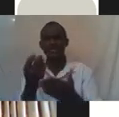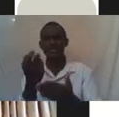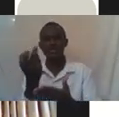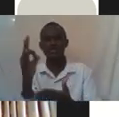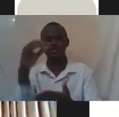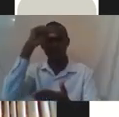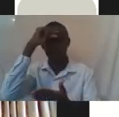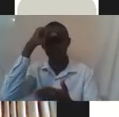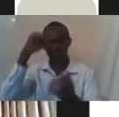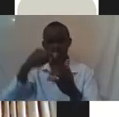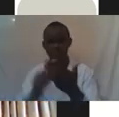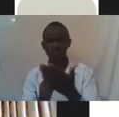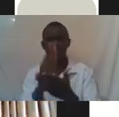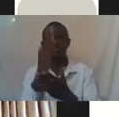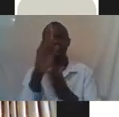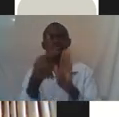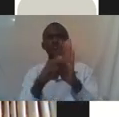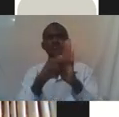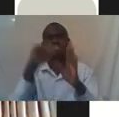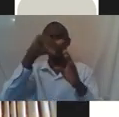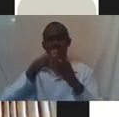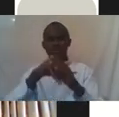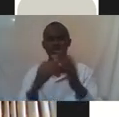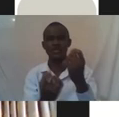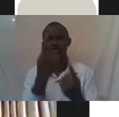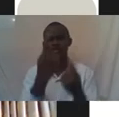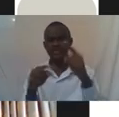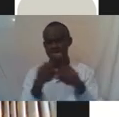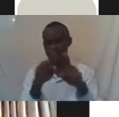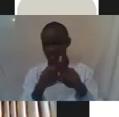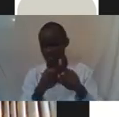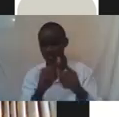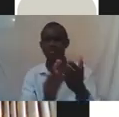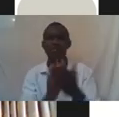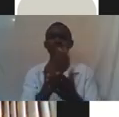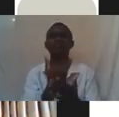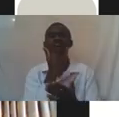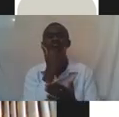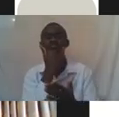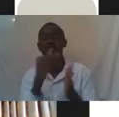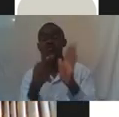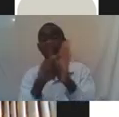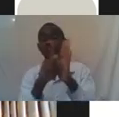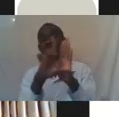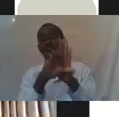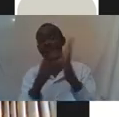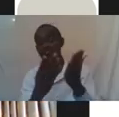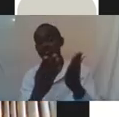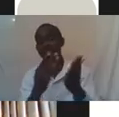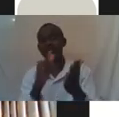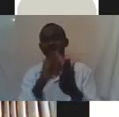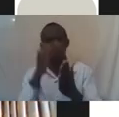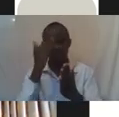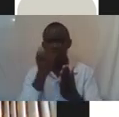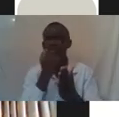pass policies on certain issues, or sometimes passing wrong policies. And that's why they have taken the route of giving what they